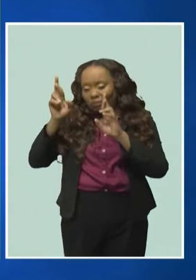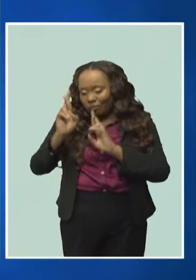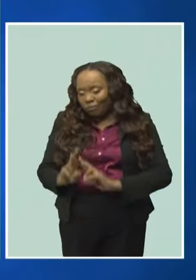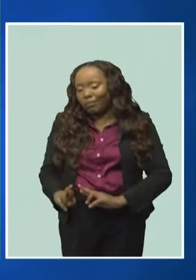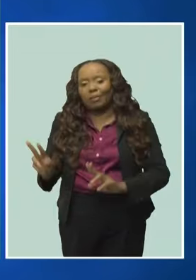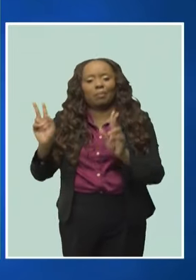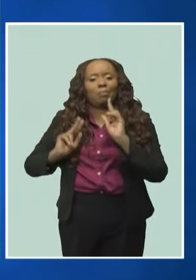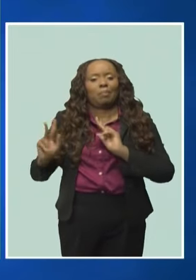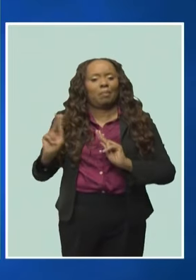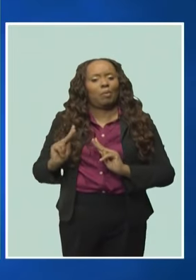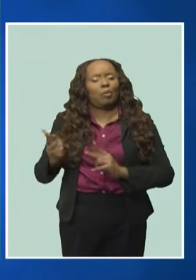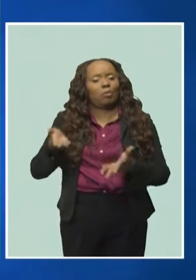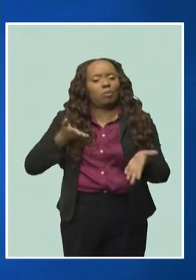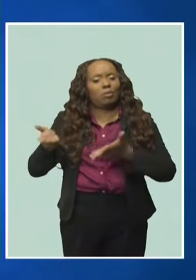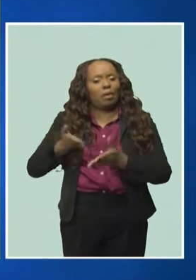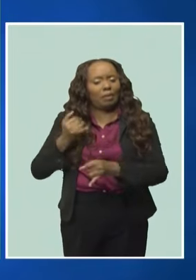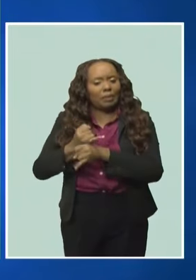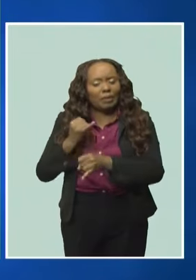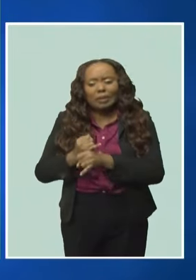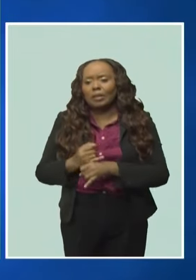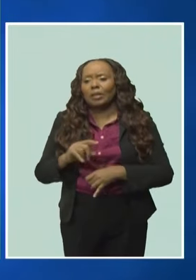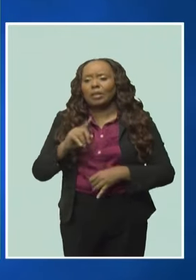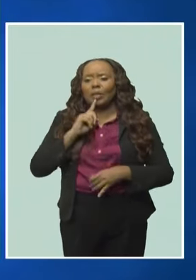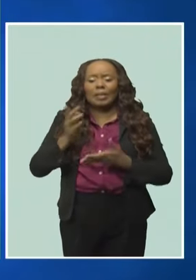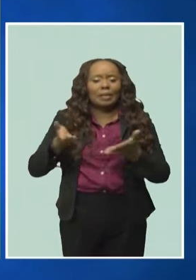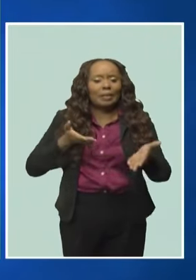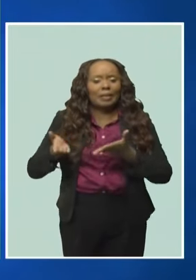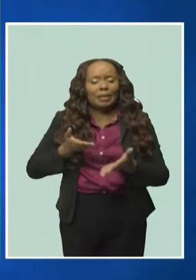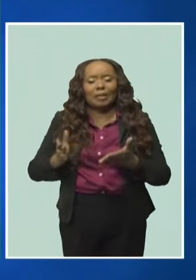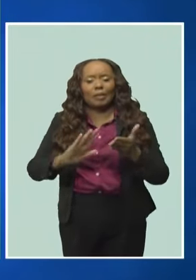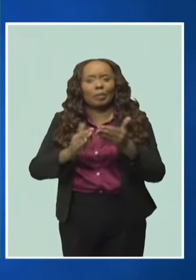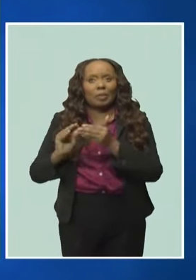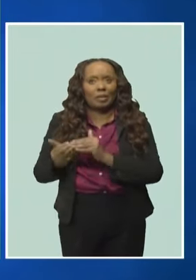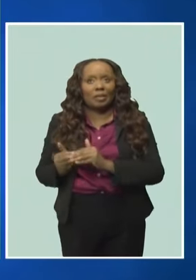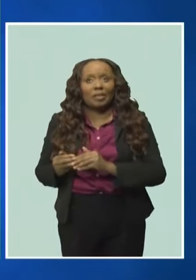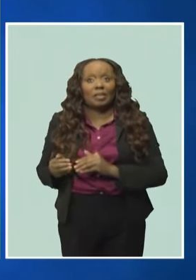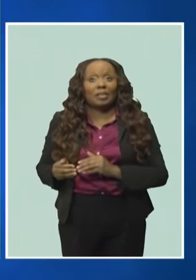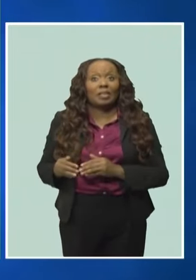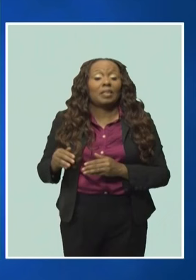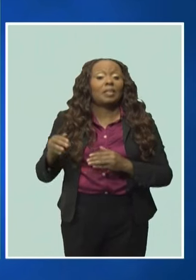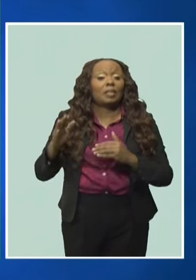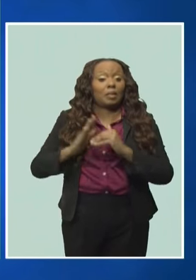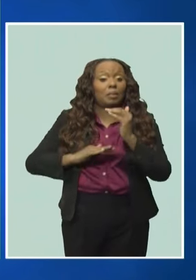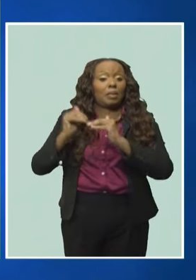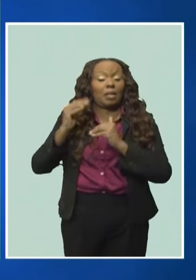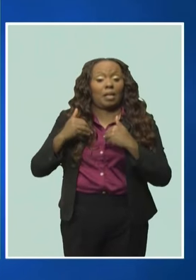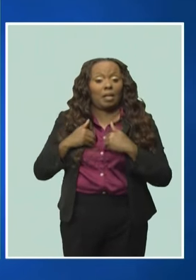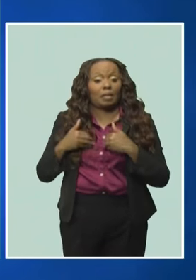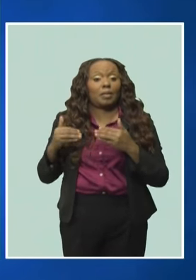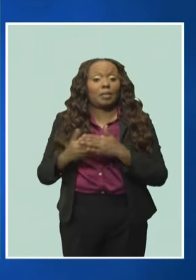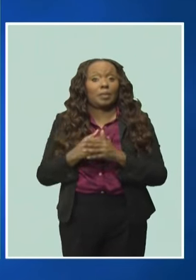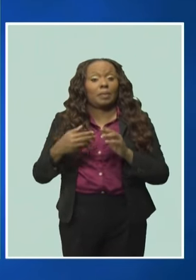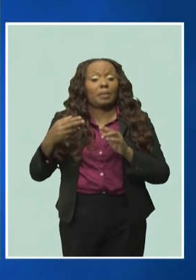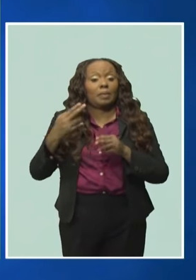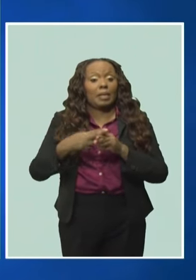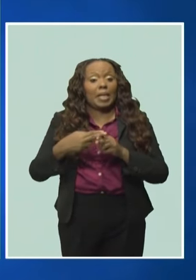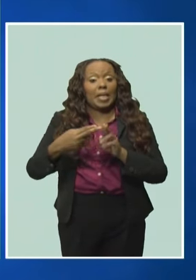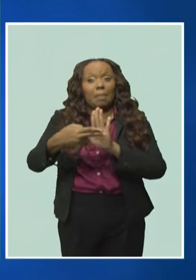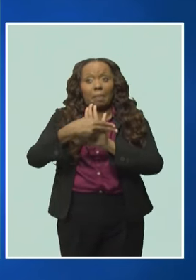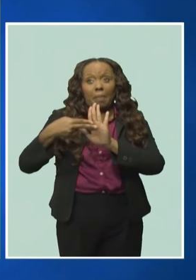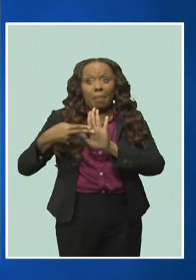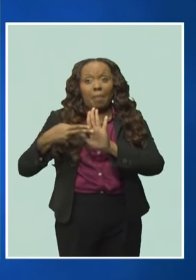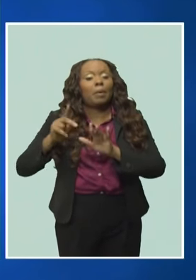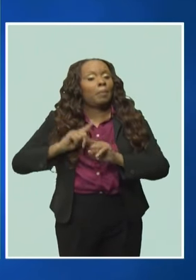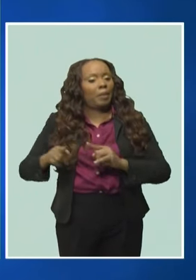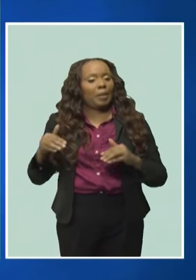serve institutions and communities. You have not only named a building, but have created a space where the potential of our